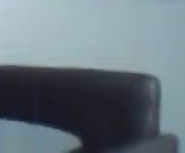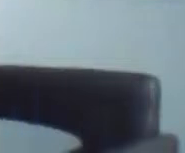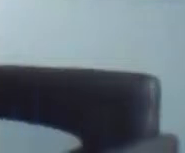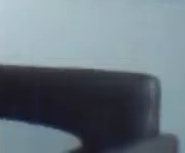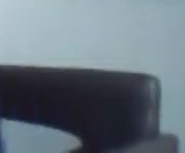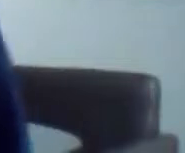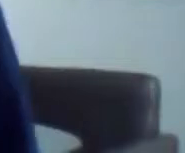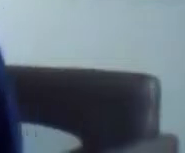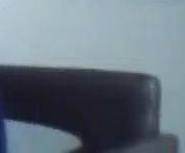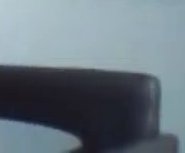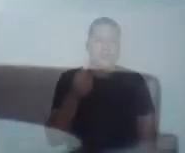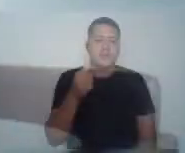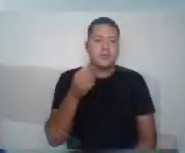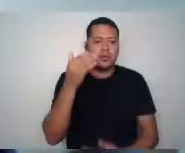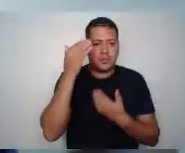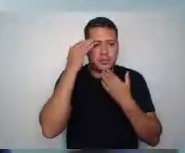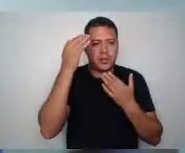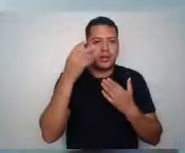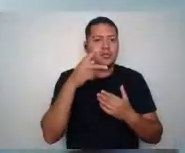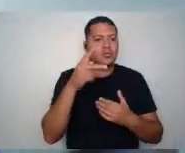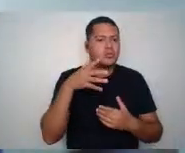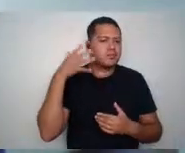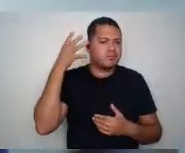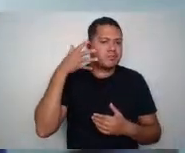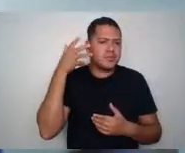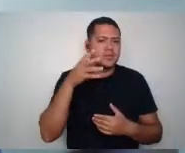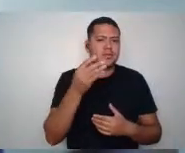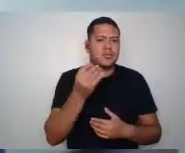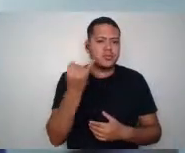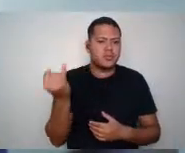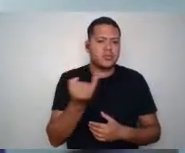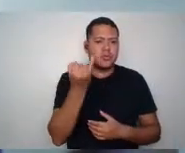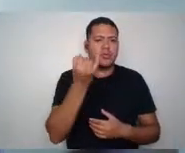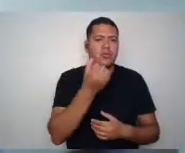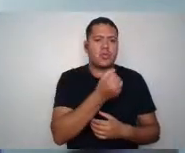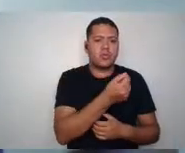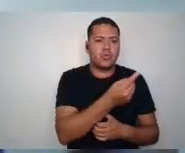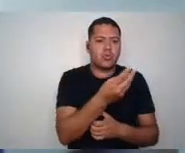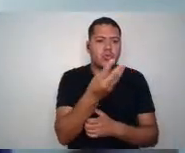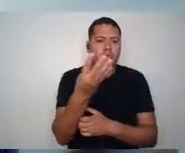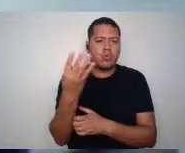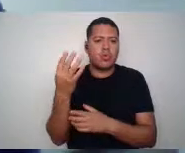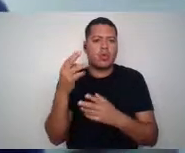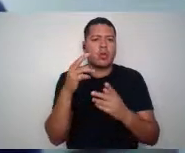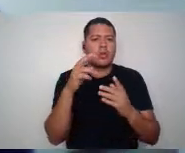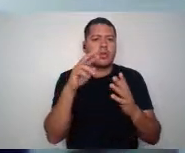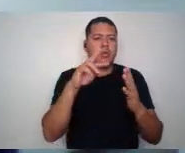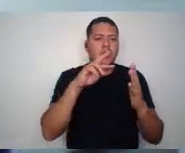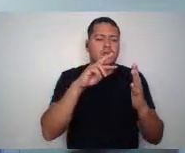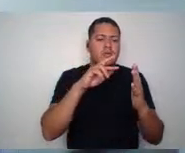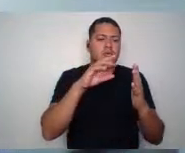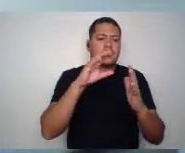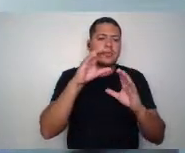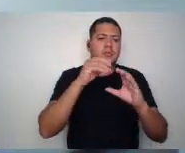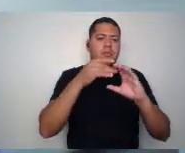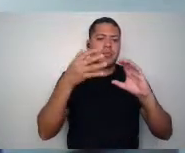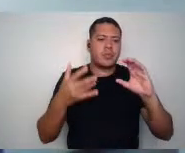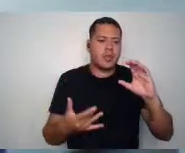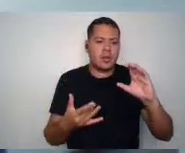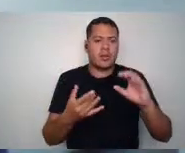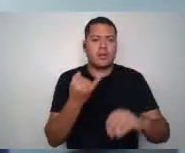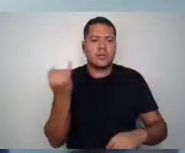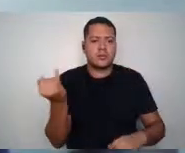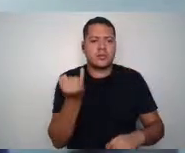Professor Teresa, in reality, your presentation was really important. So